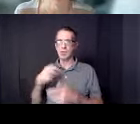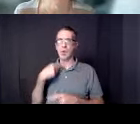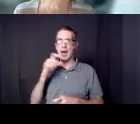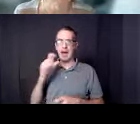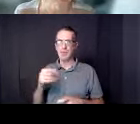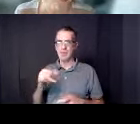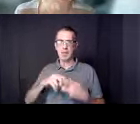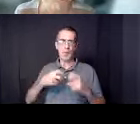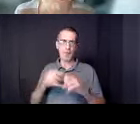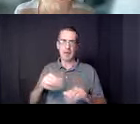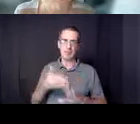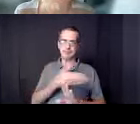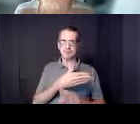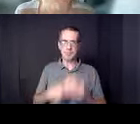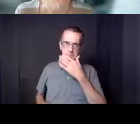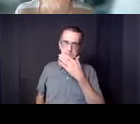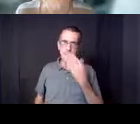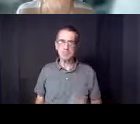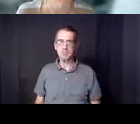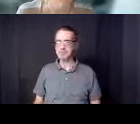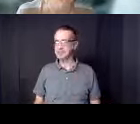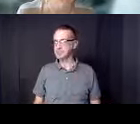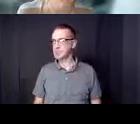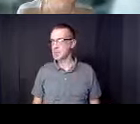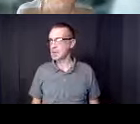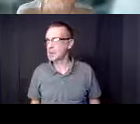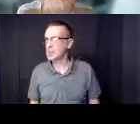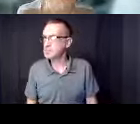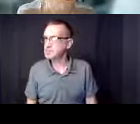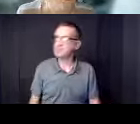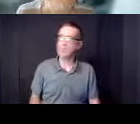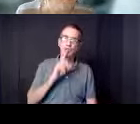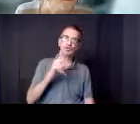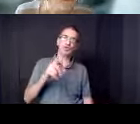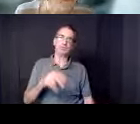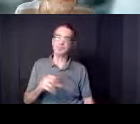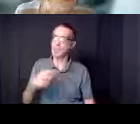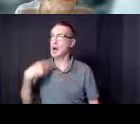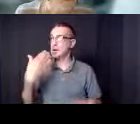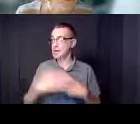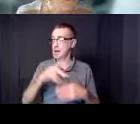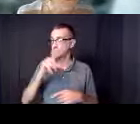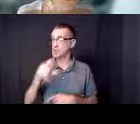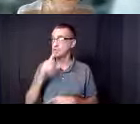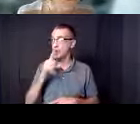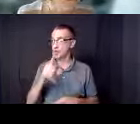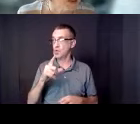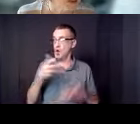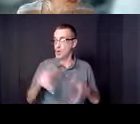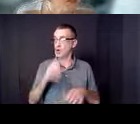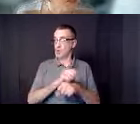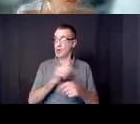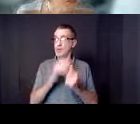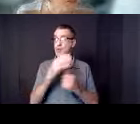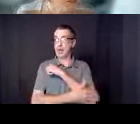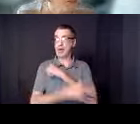the problem we've been having when I come back to share my slides. Sure. So our next question is, are you already working with